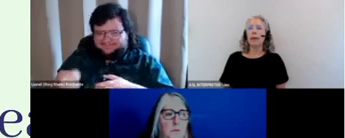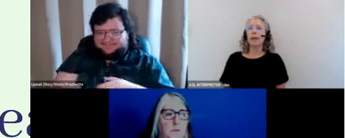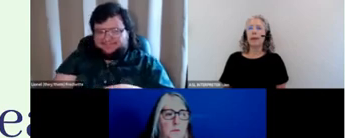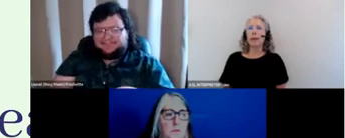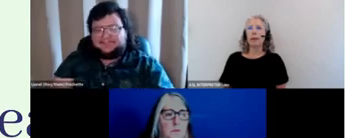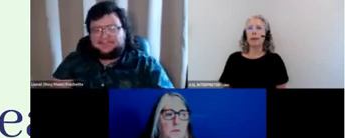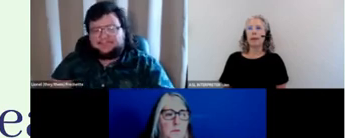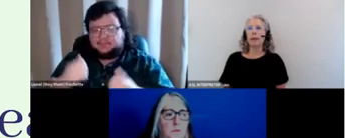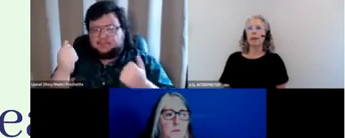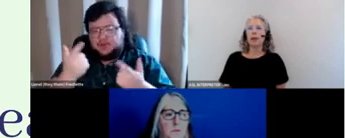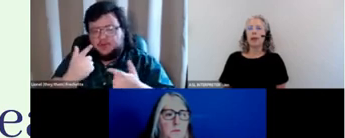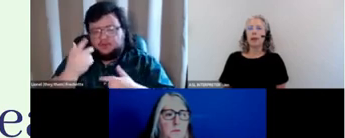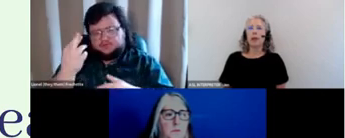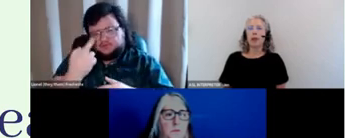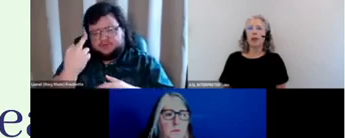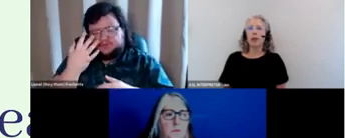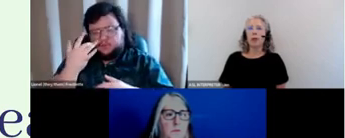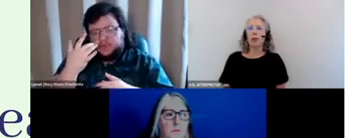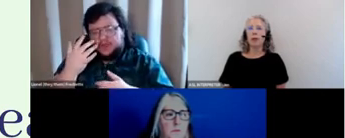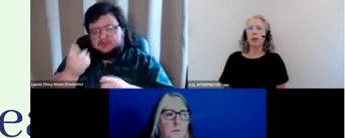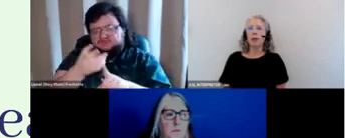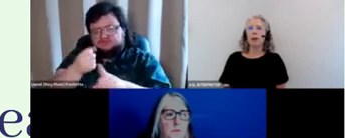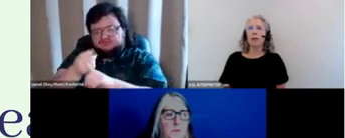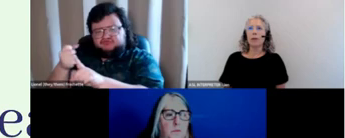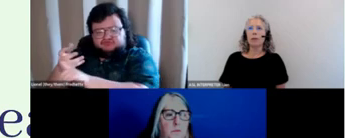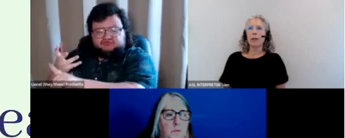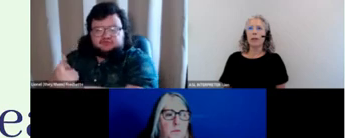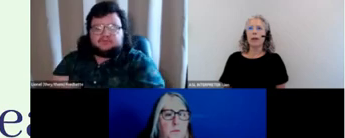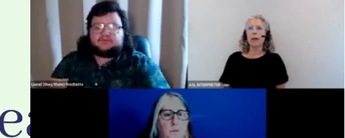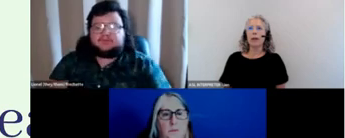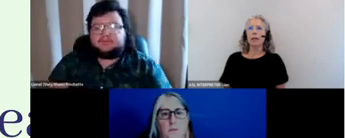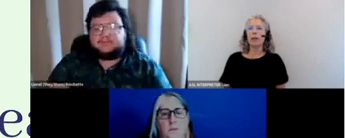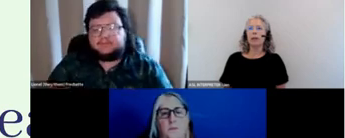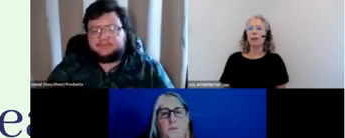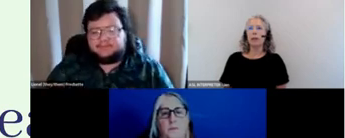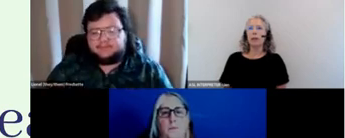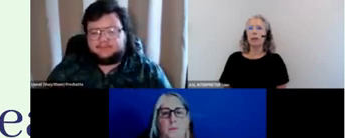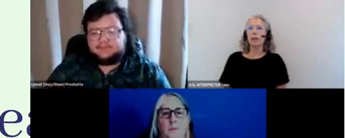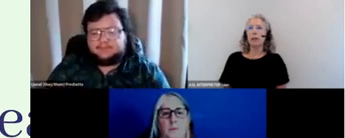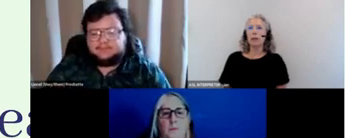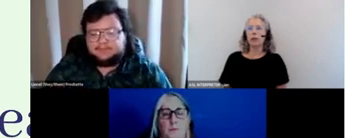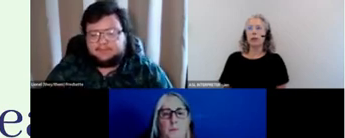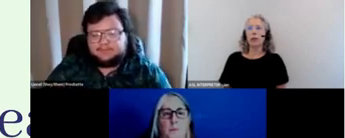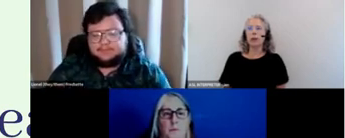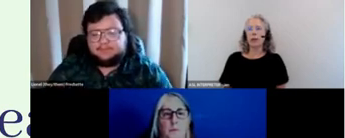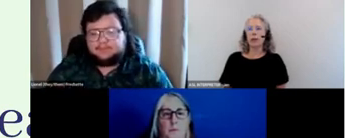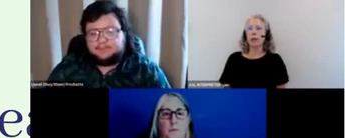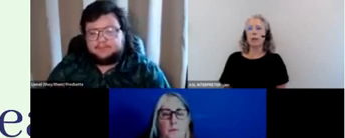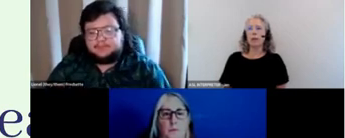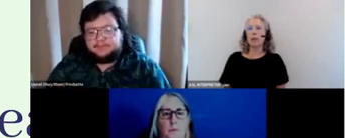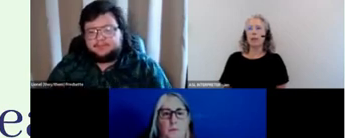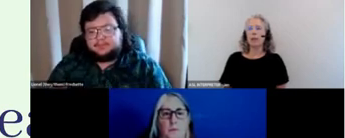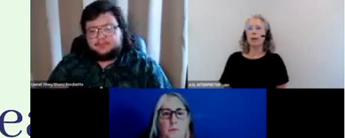They could decide because of that not to accept an offer because of that. There's so many